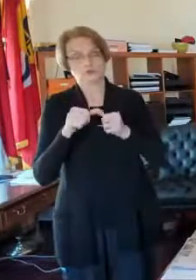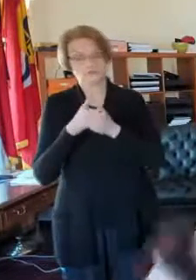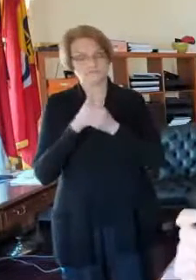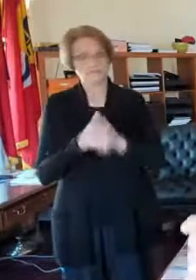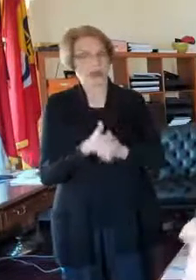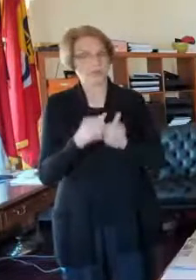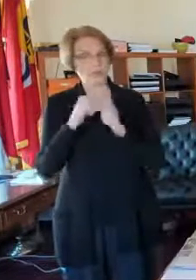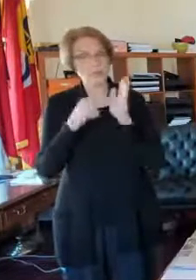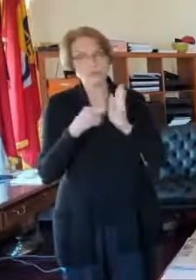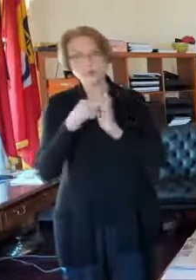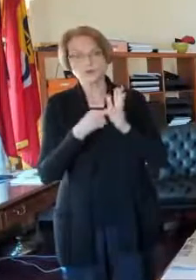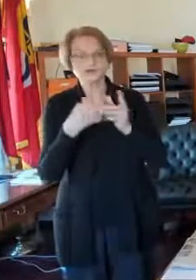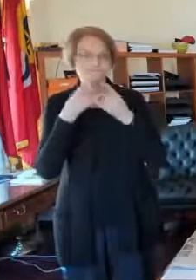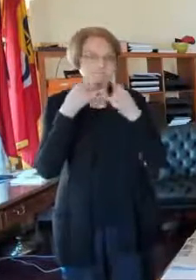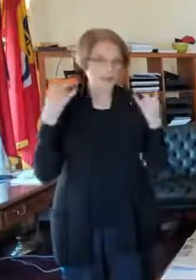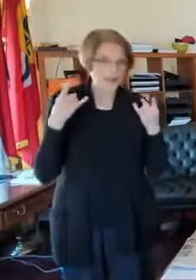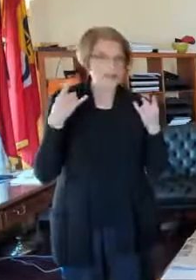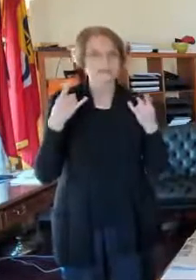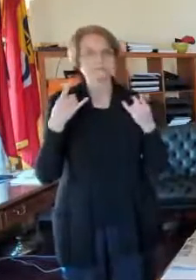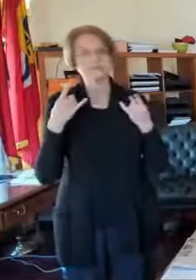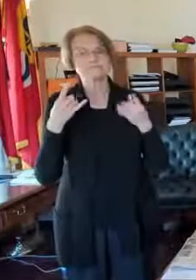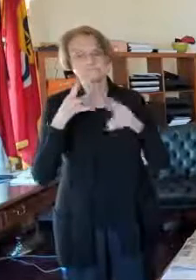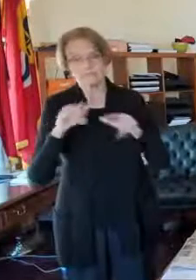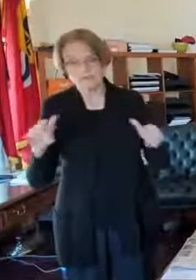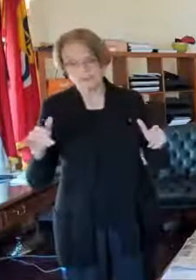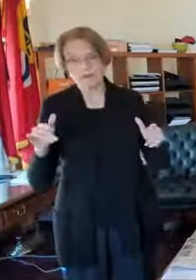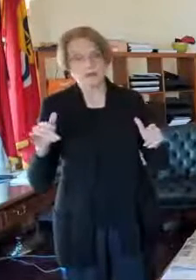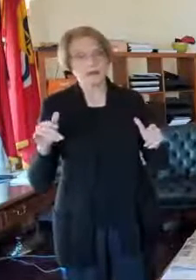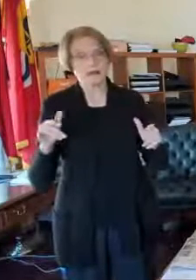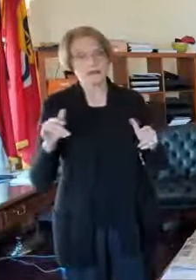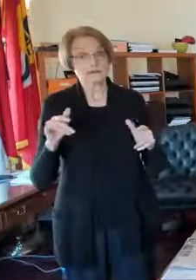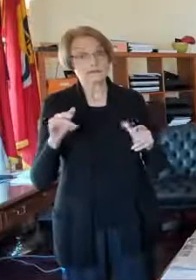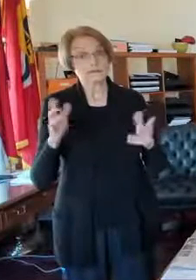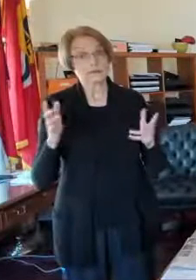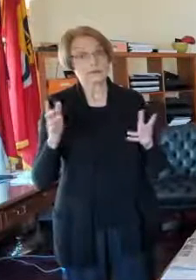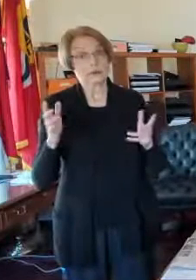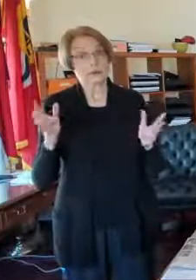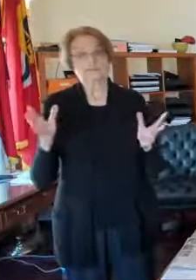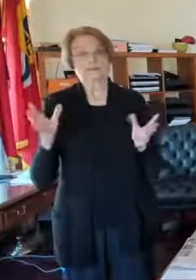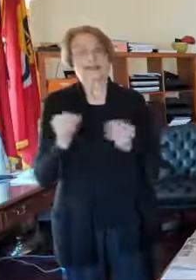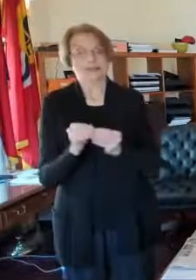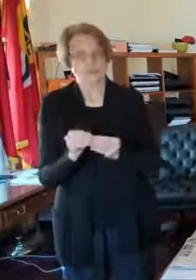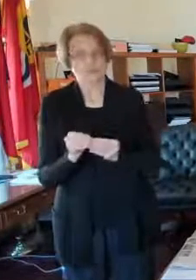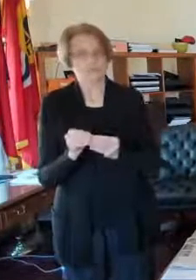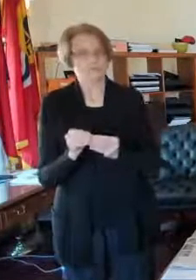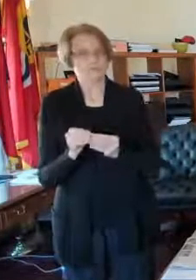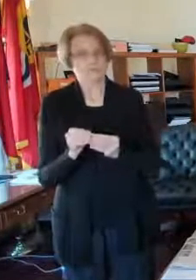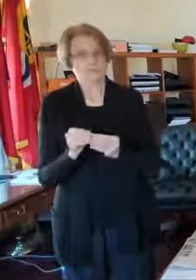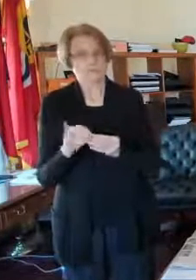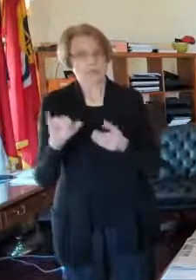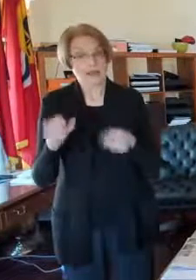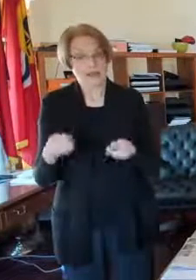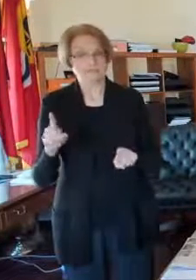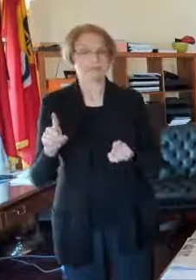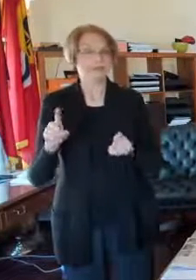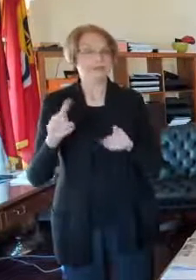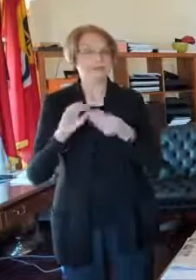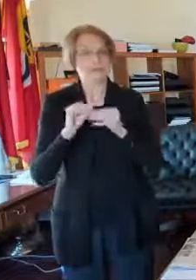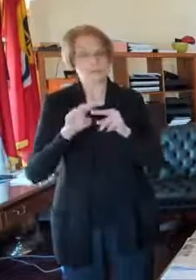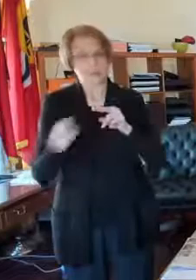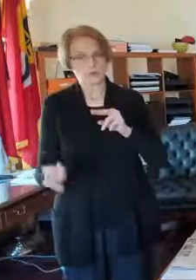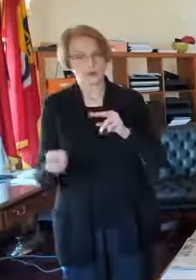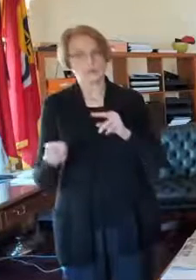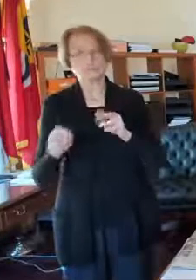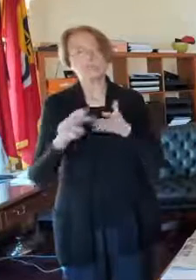the mitigation strategies, we expect to continue to see our numbers go down, and meaning